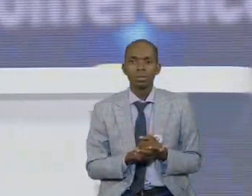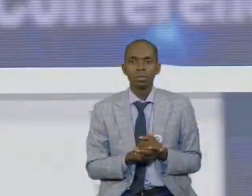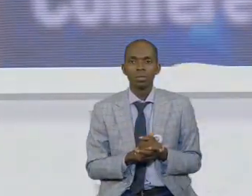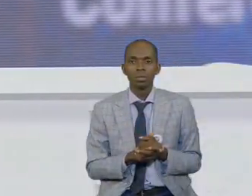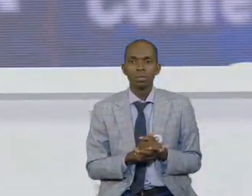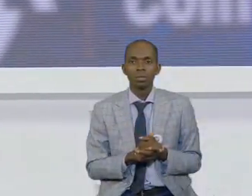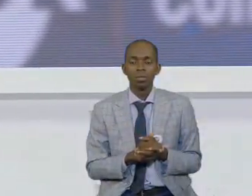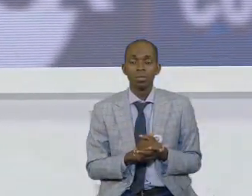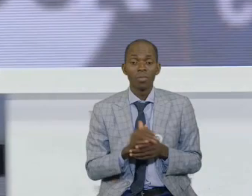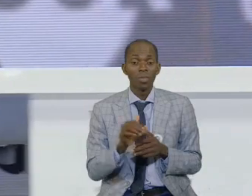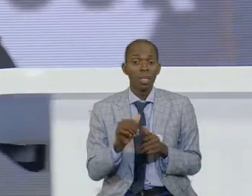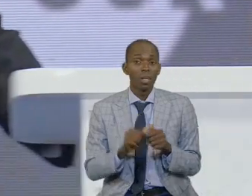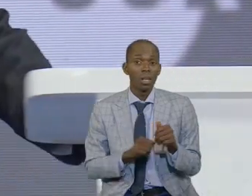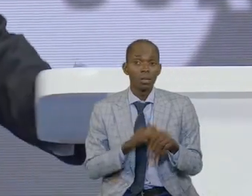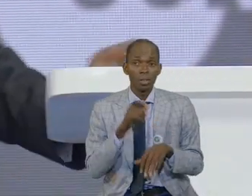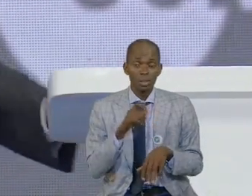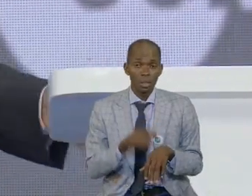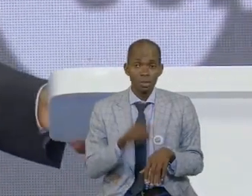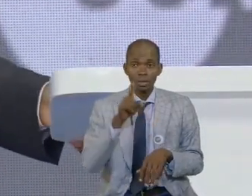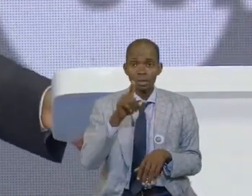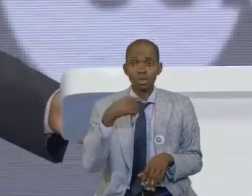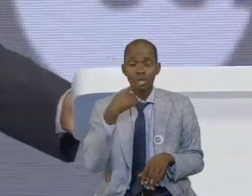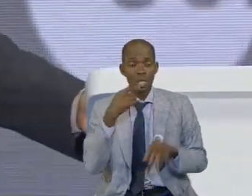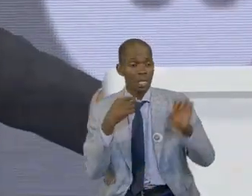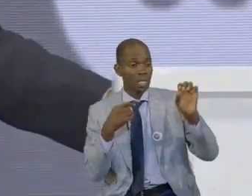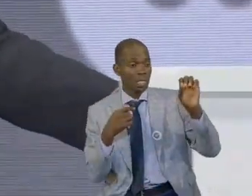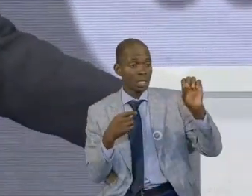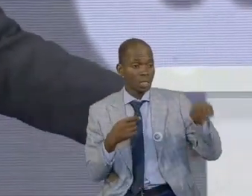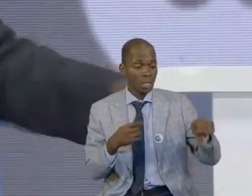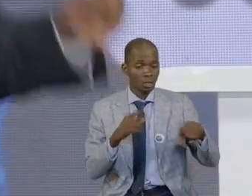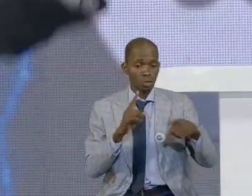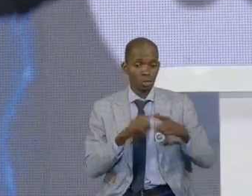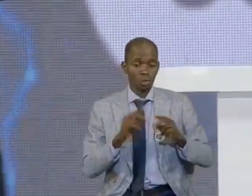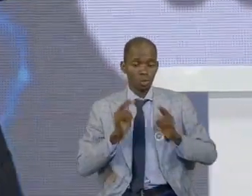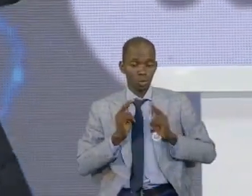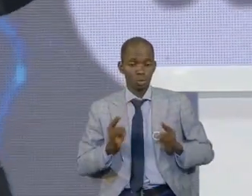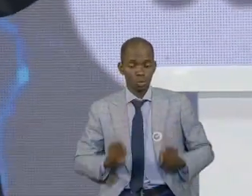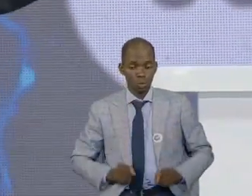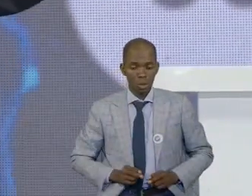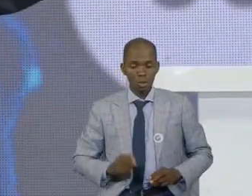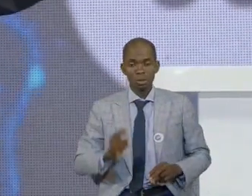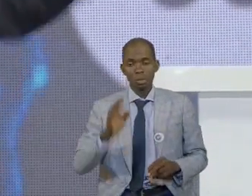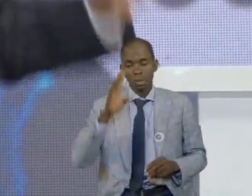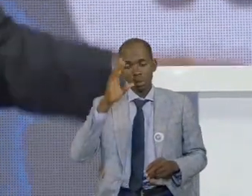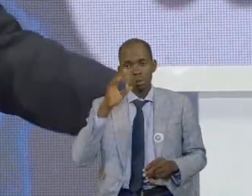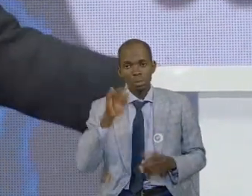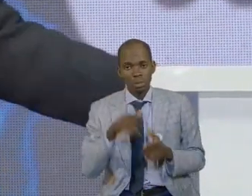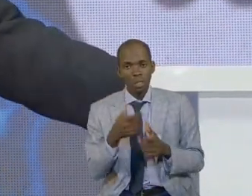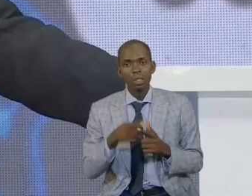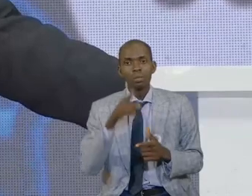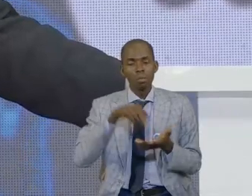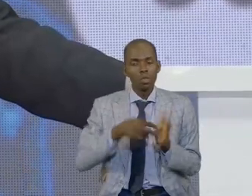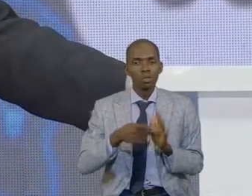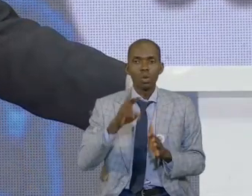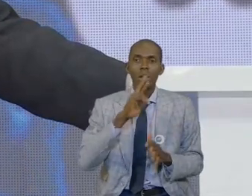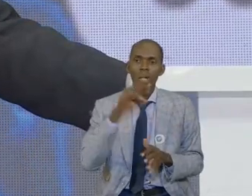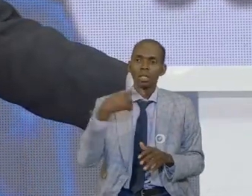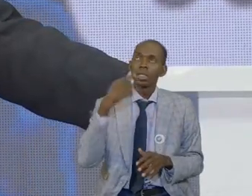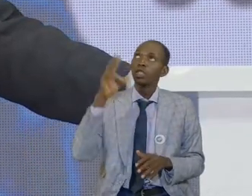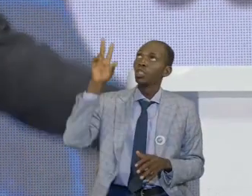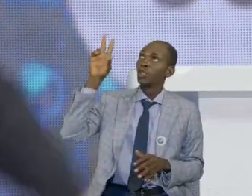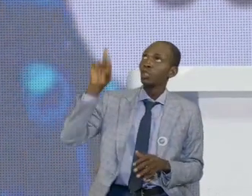Every time you say yes to a man, a woman of the world, you say no to God.